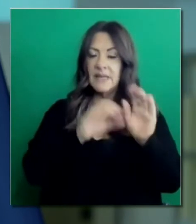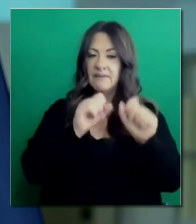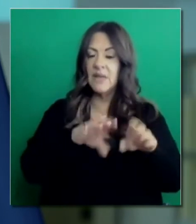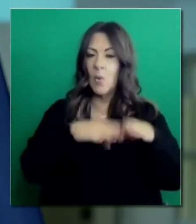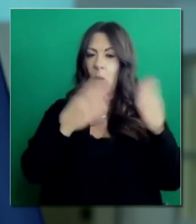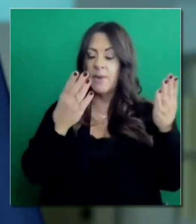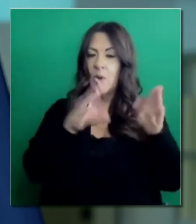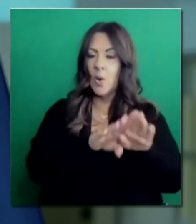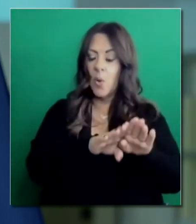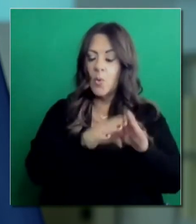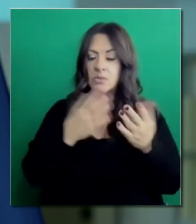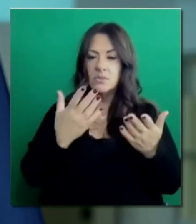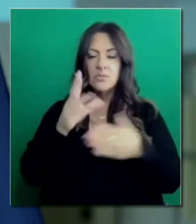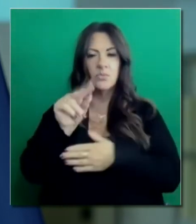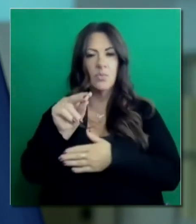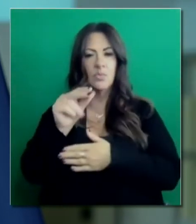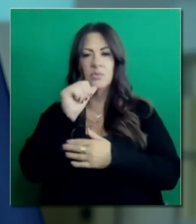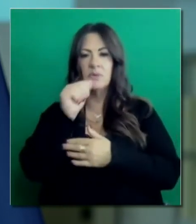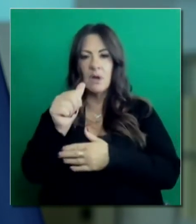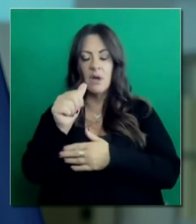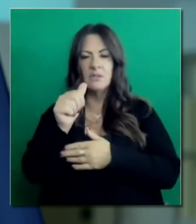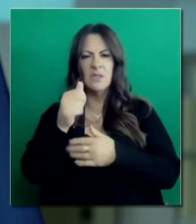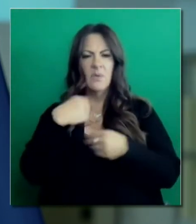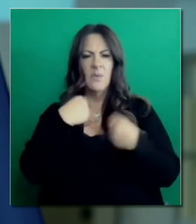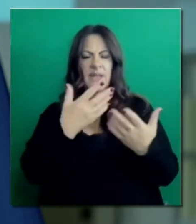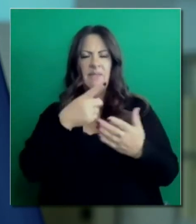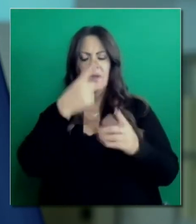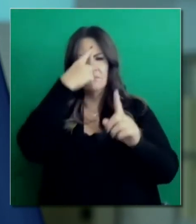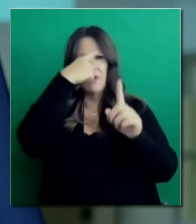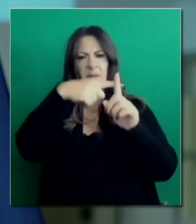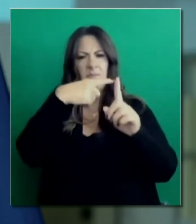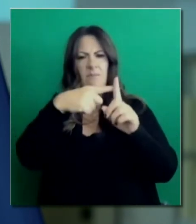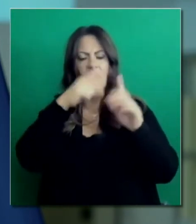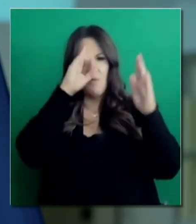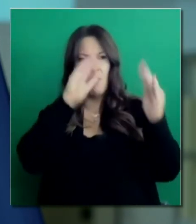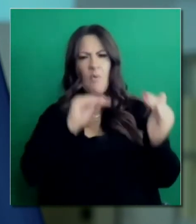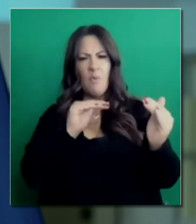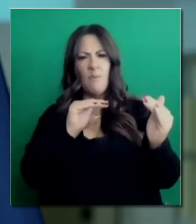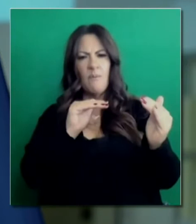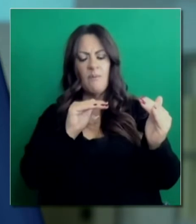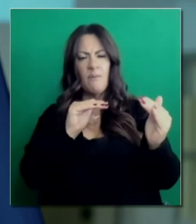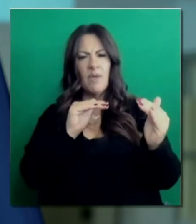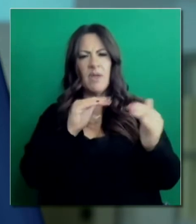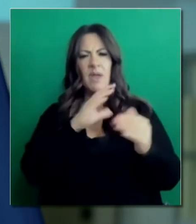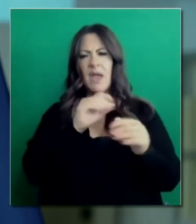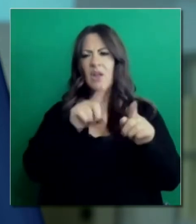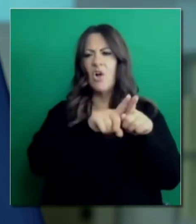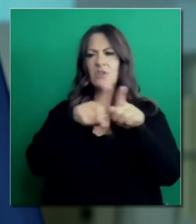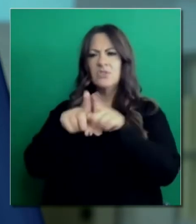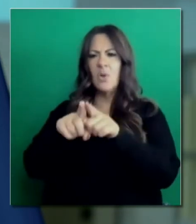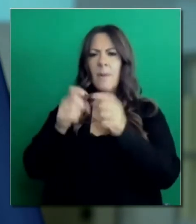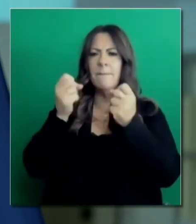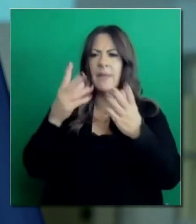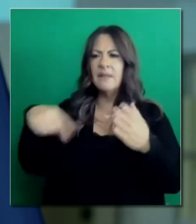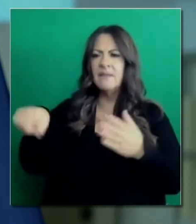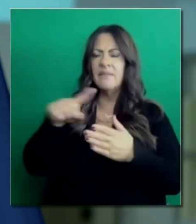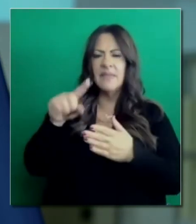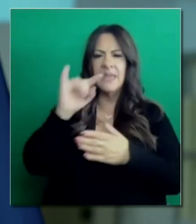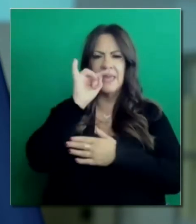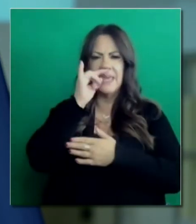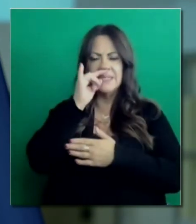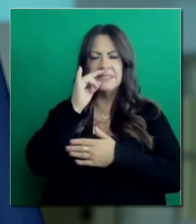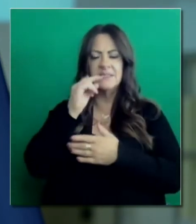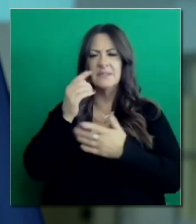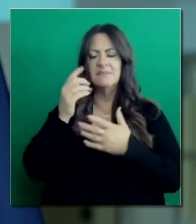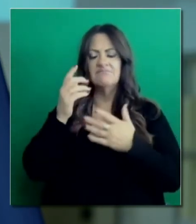of optimism, not only to those businesses, but to those that want to see their kids out there in activities like